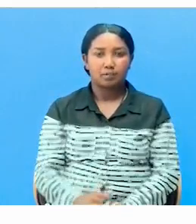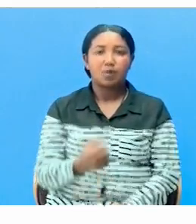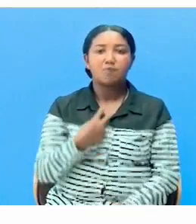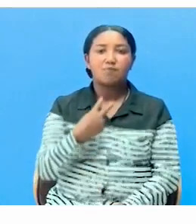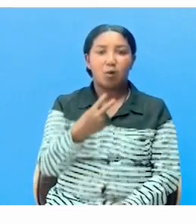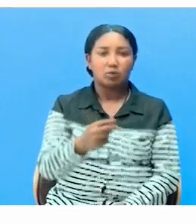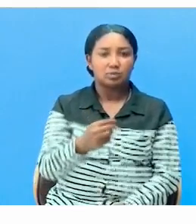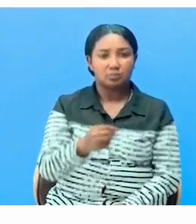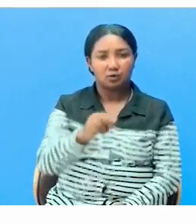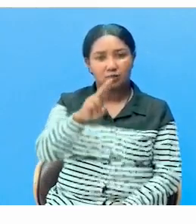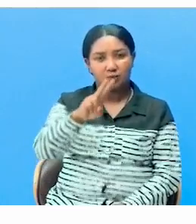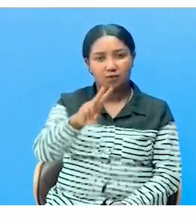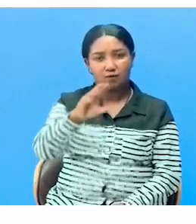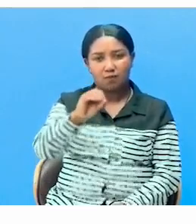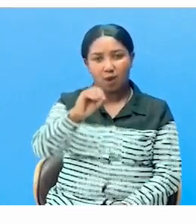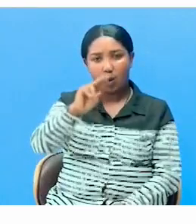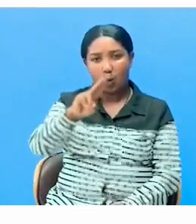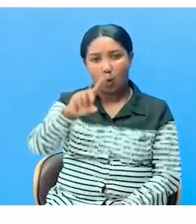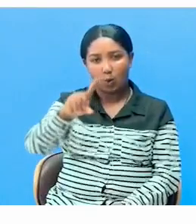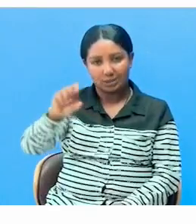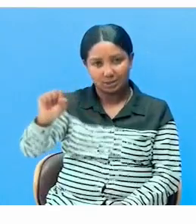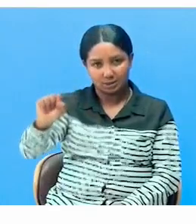vowel sounds.